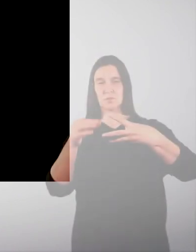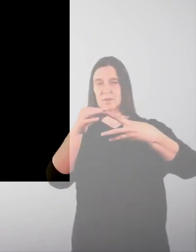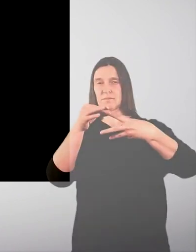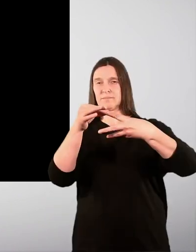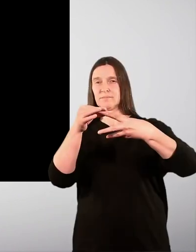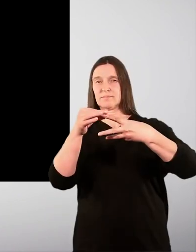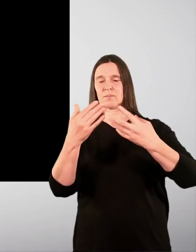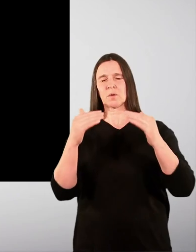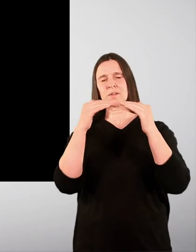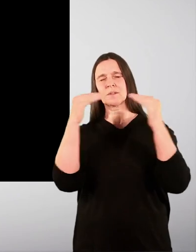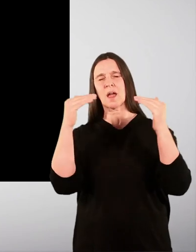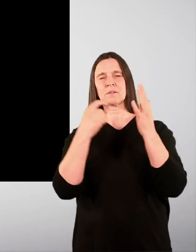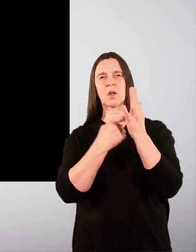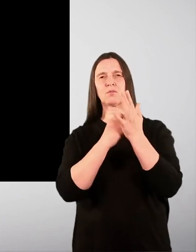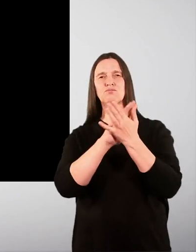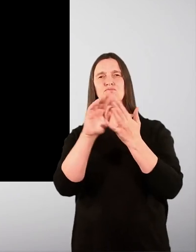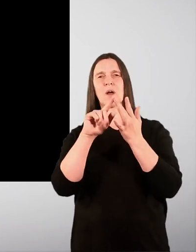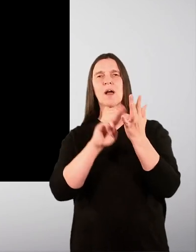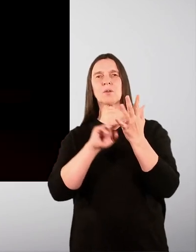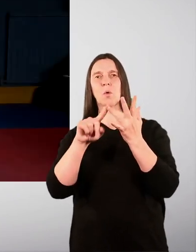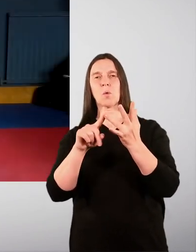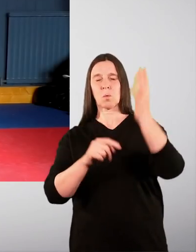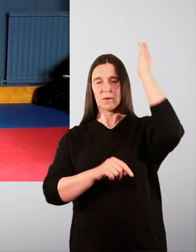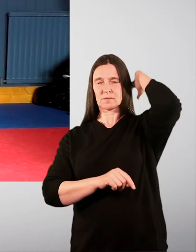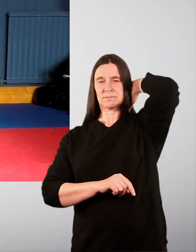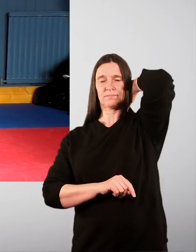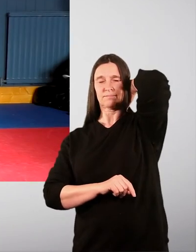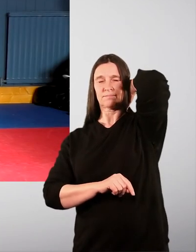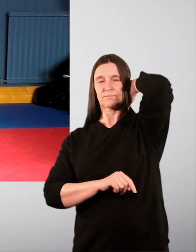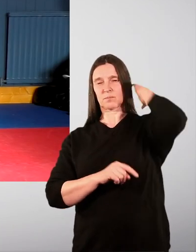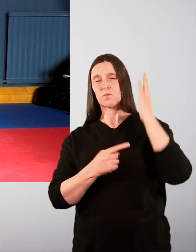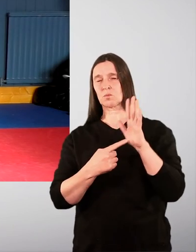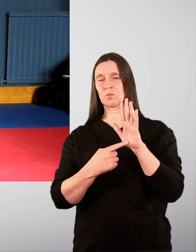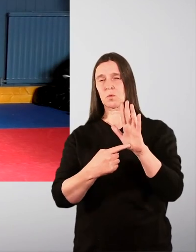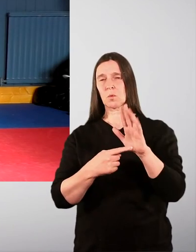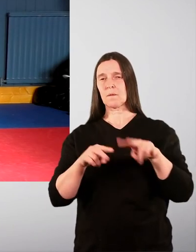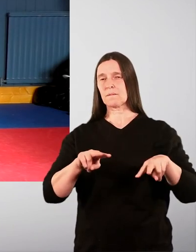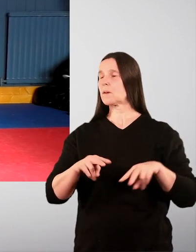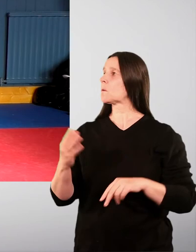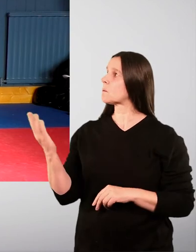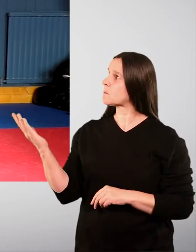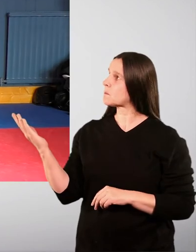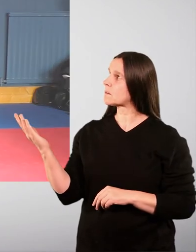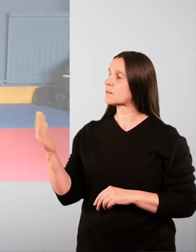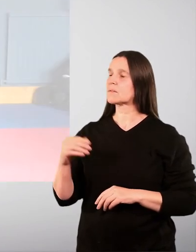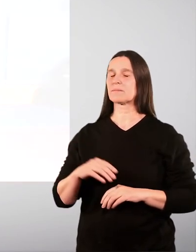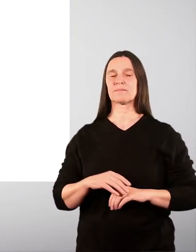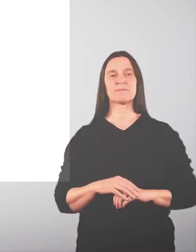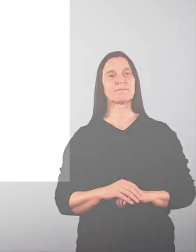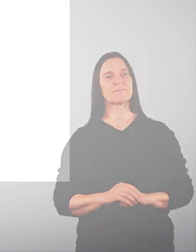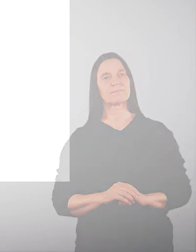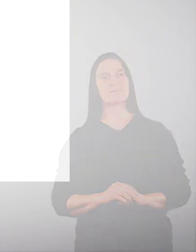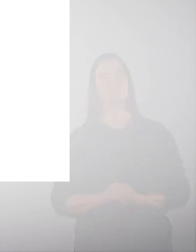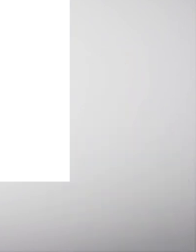Rhino. From your defensive stance, bend your left arm at the elbow and place your left hand behind your